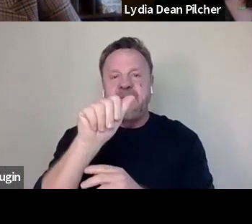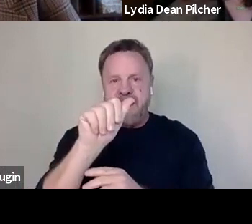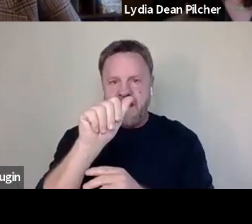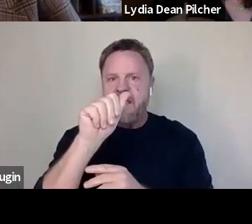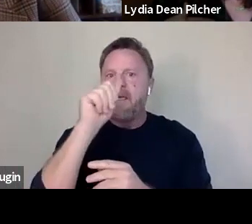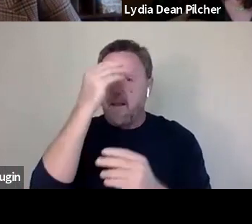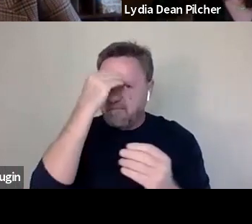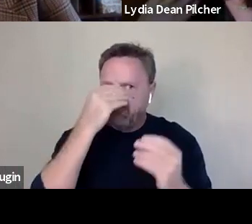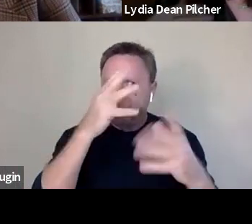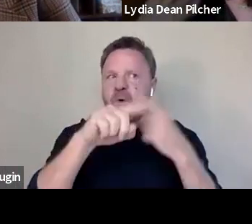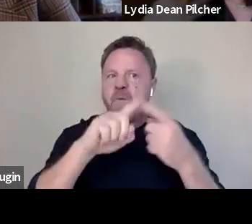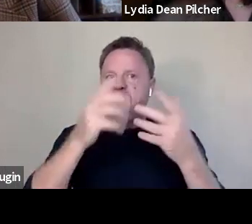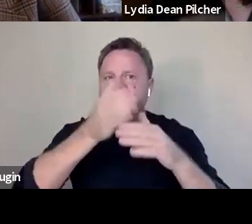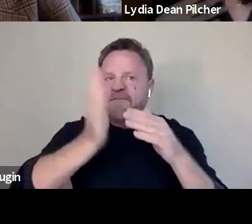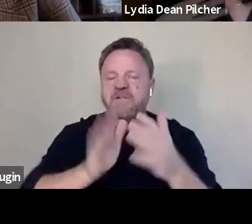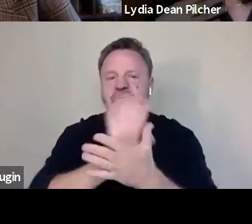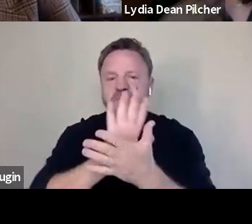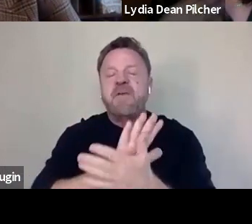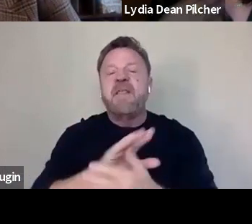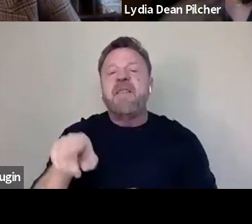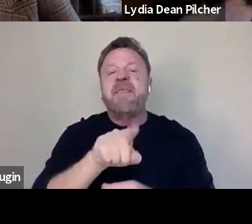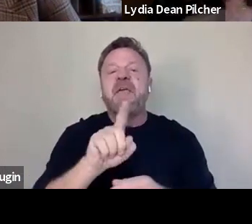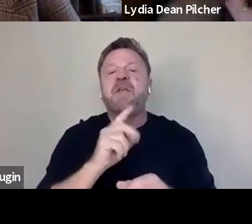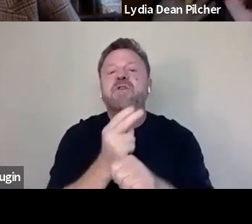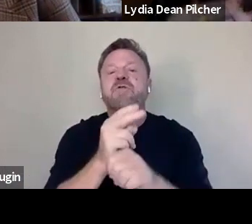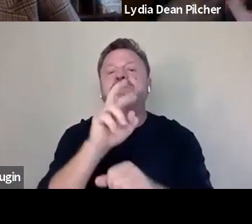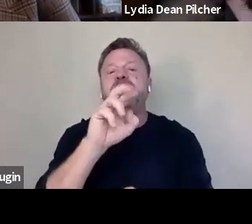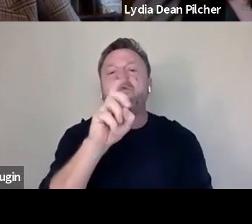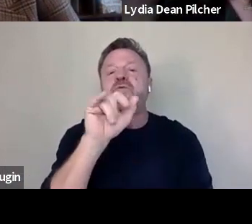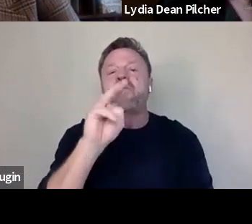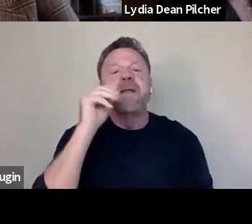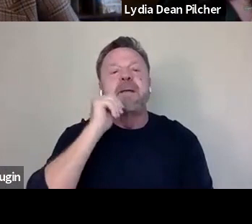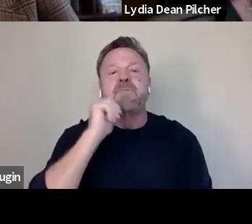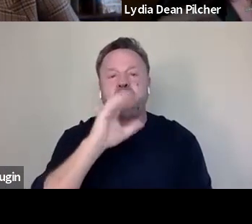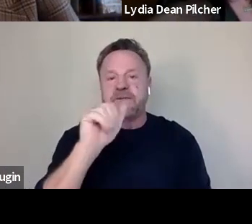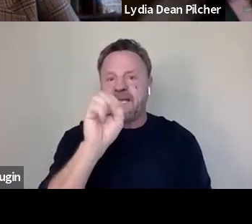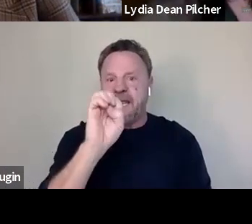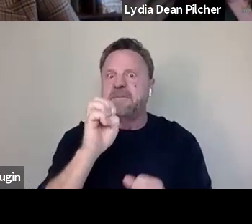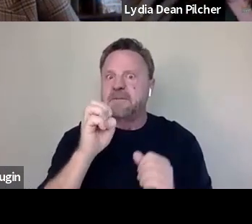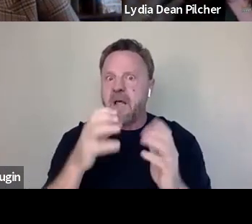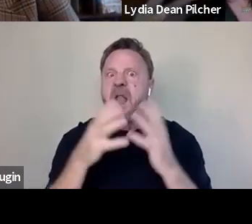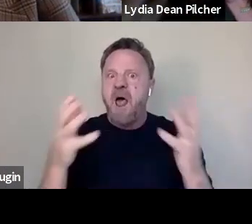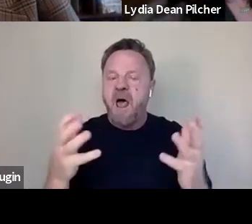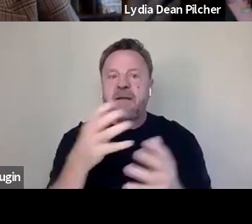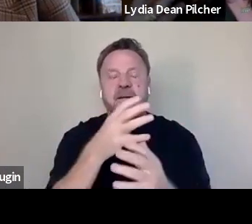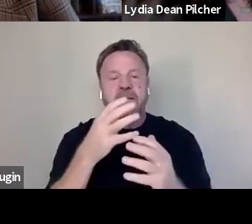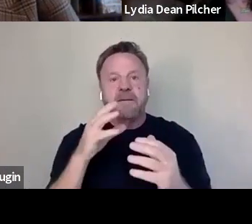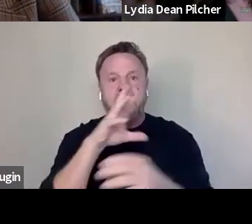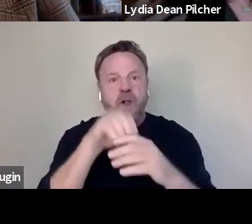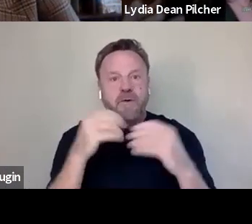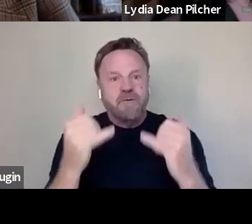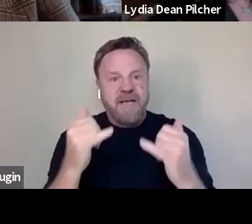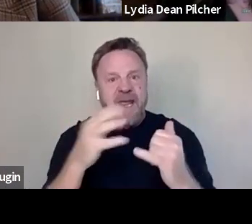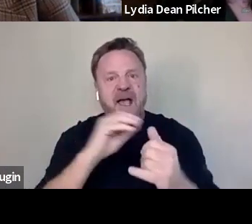when we finished the movie that they actually use the Radium Girls case a lot, even today, in litigating toxic